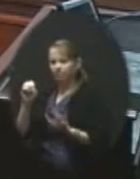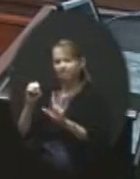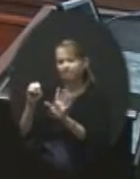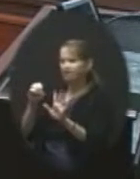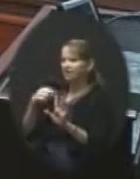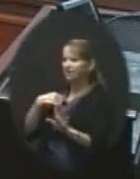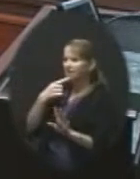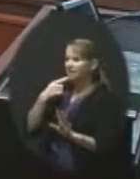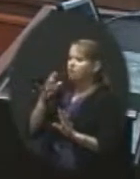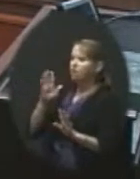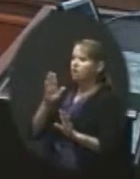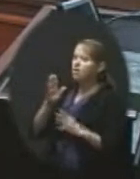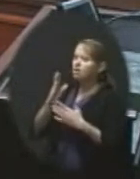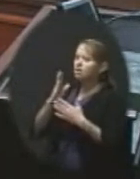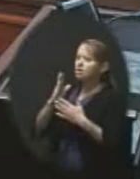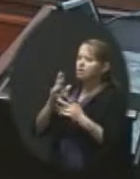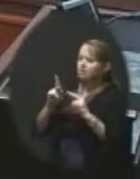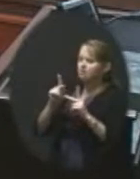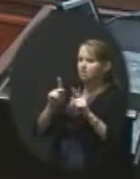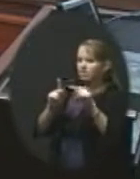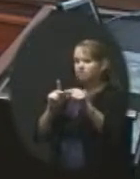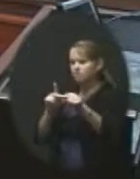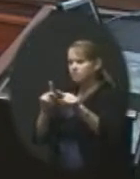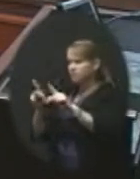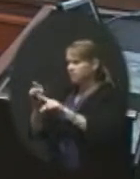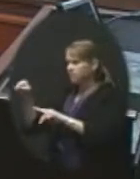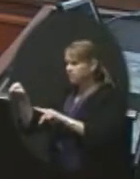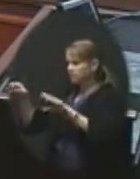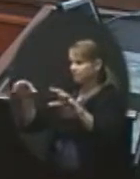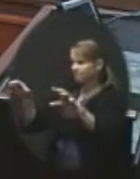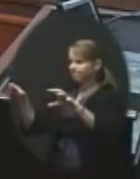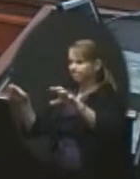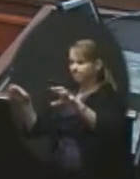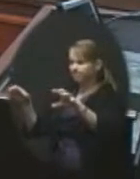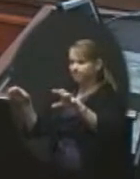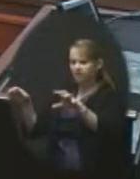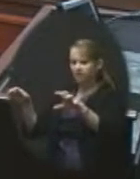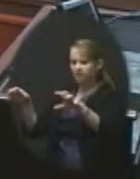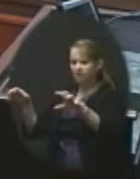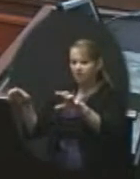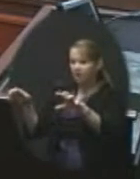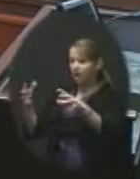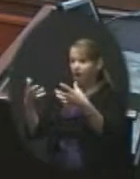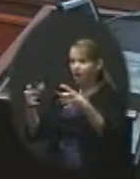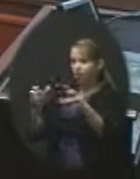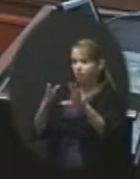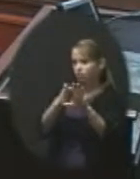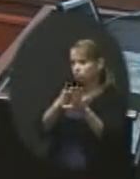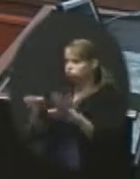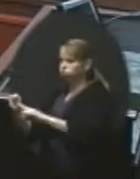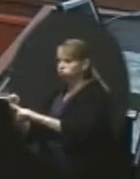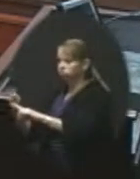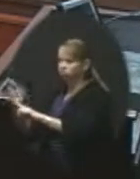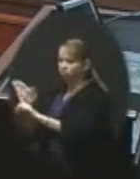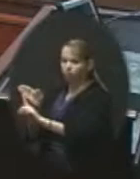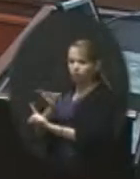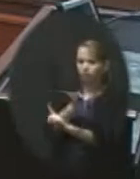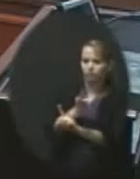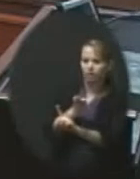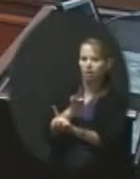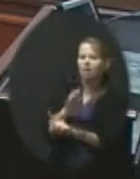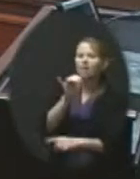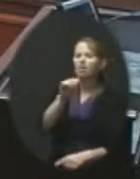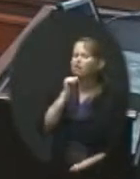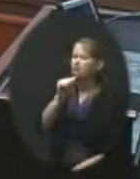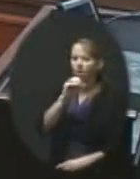you know, we've got people here, we've got people here. What I don't want to do is go this far. I really don't. I don't think that's the Olathe way. And I don't think that that would make us feel